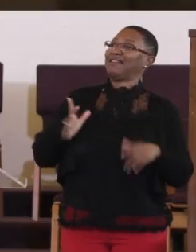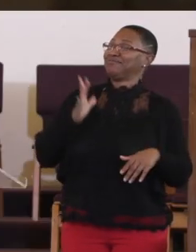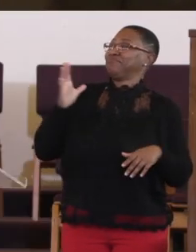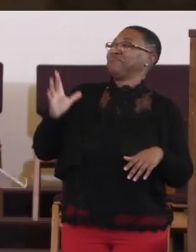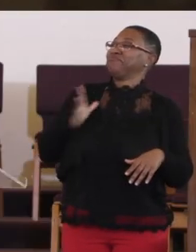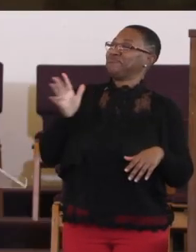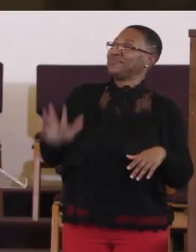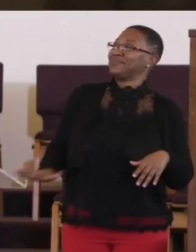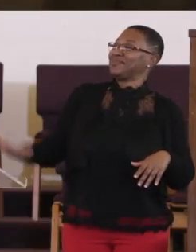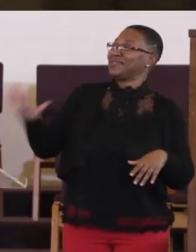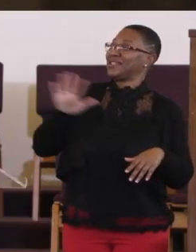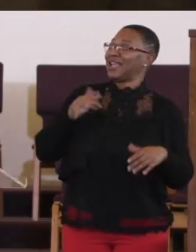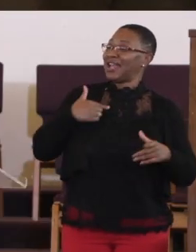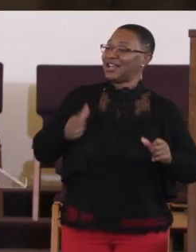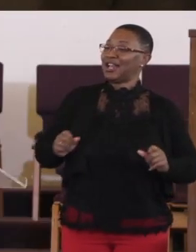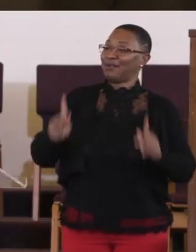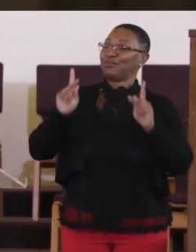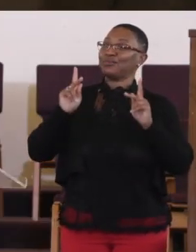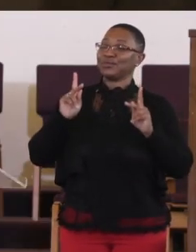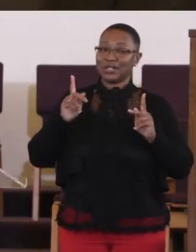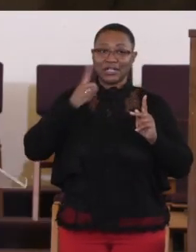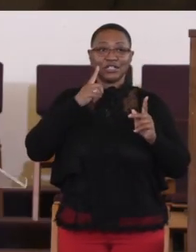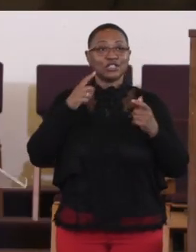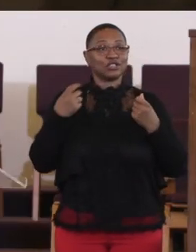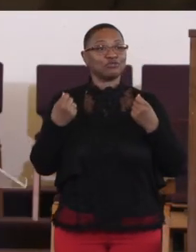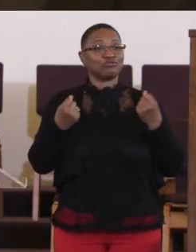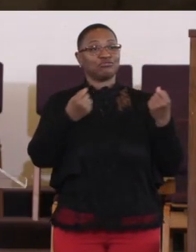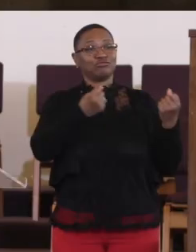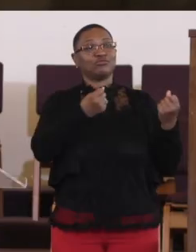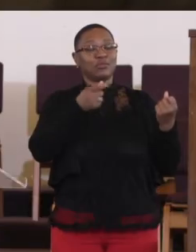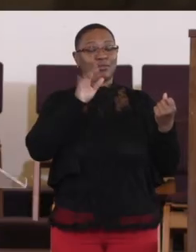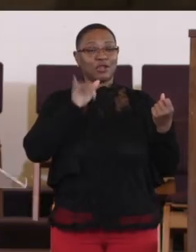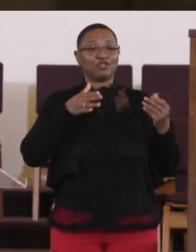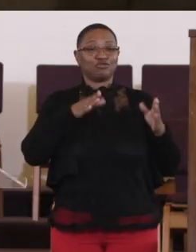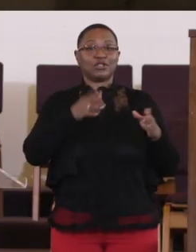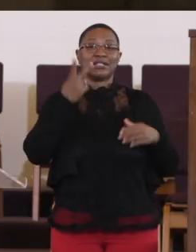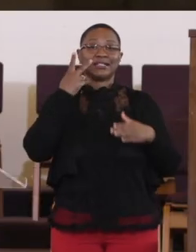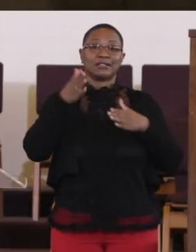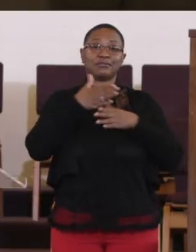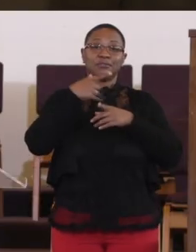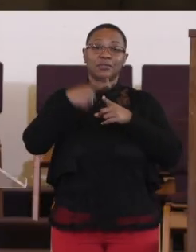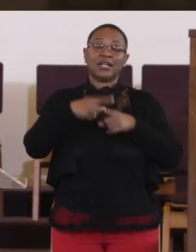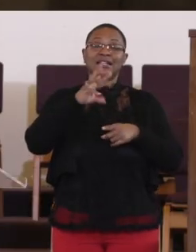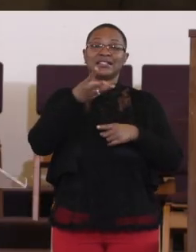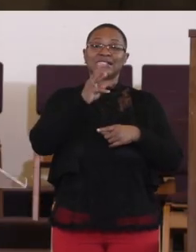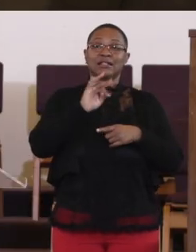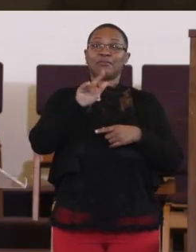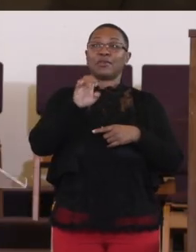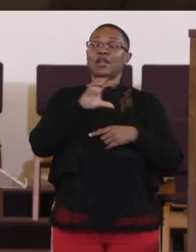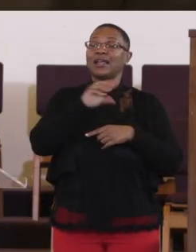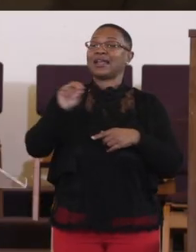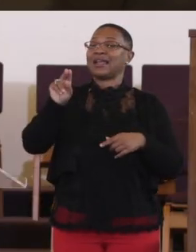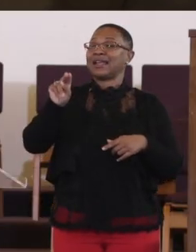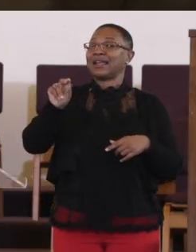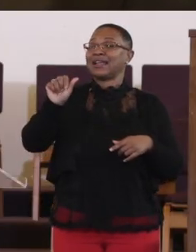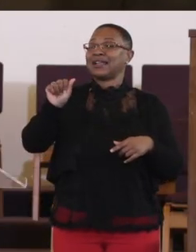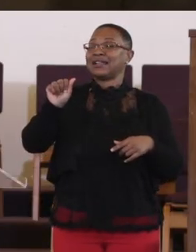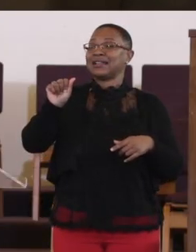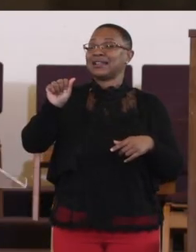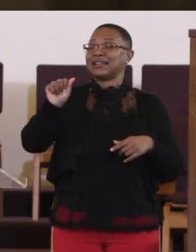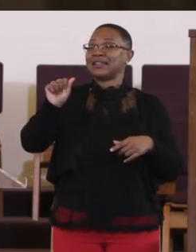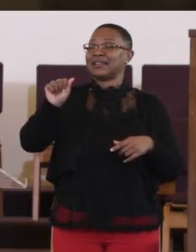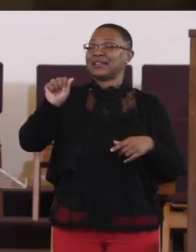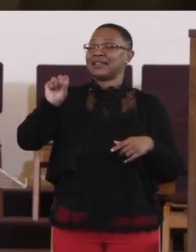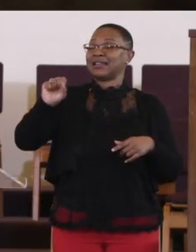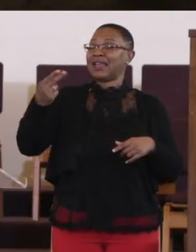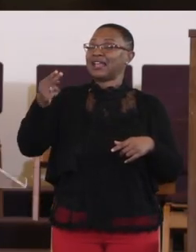if you have an opportunity, drive up Garburn, and you can see us between 6 Mile and Nashville. Thank you, and y'all have a nice